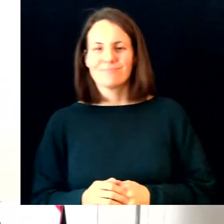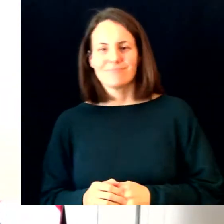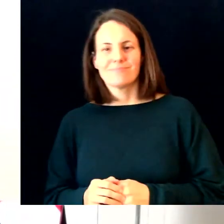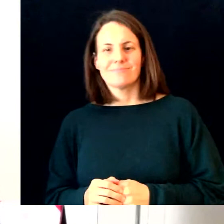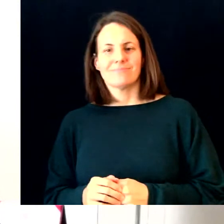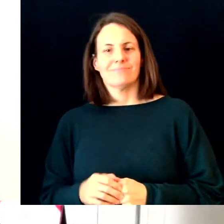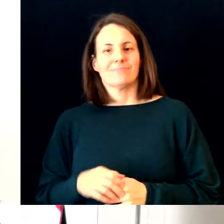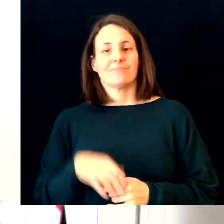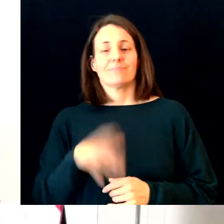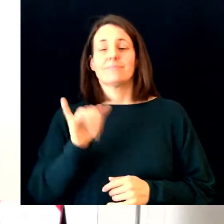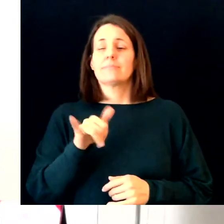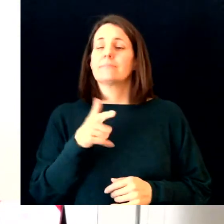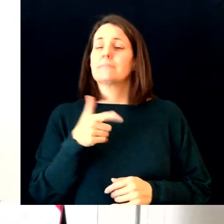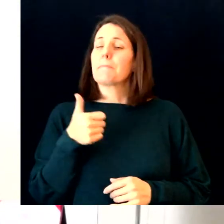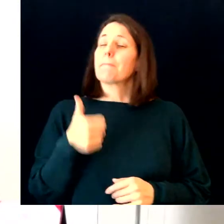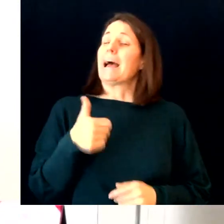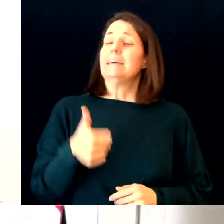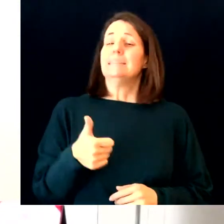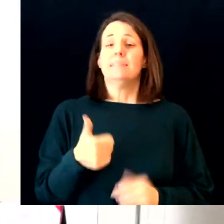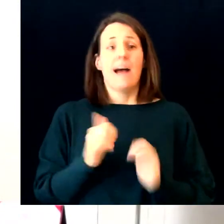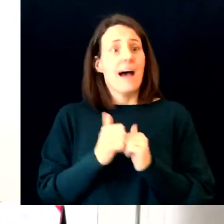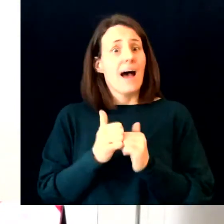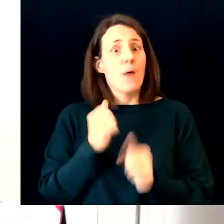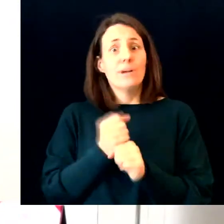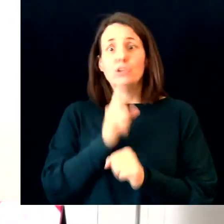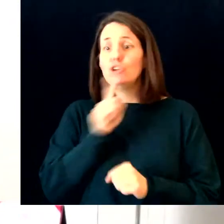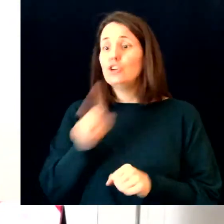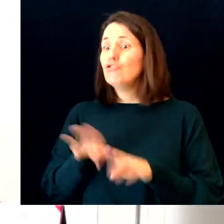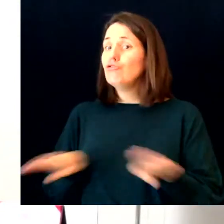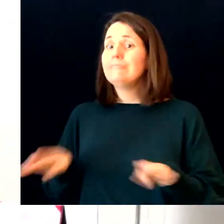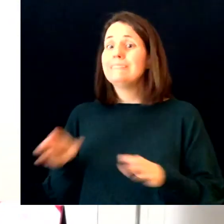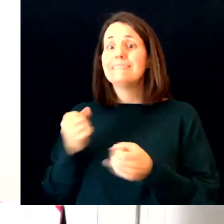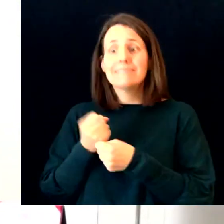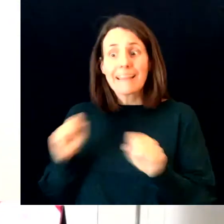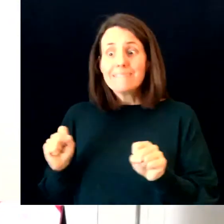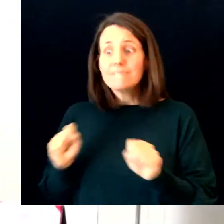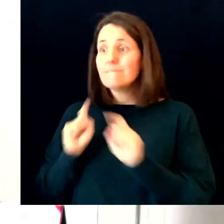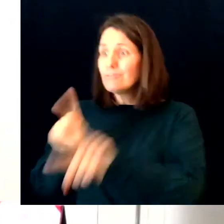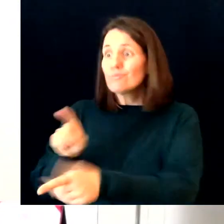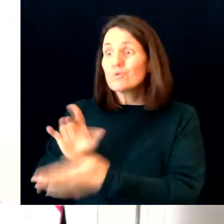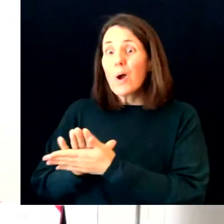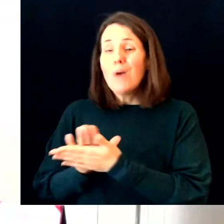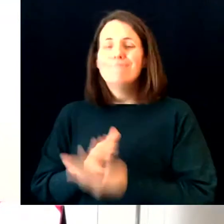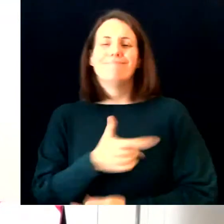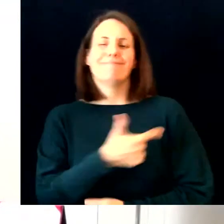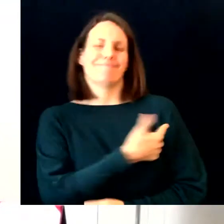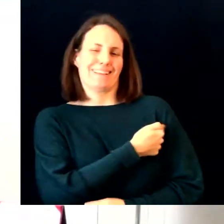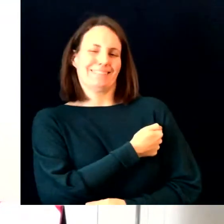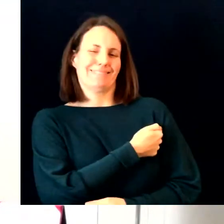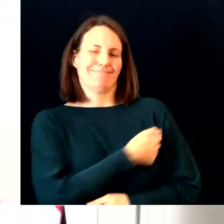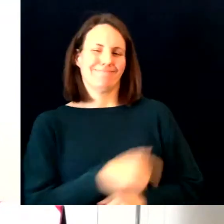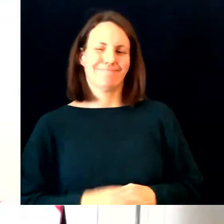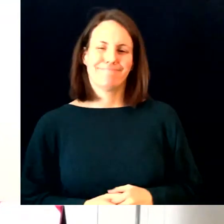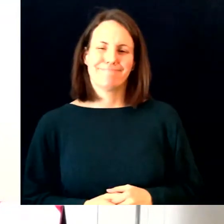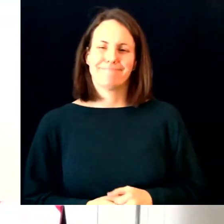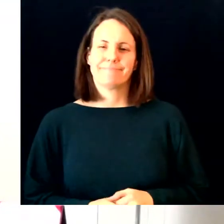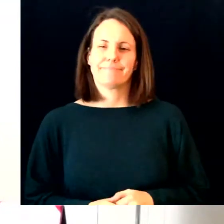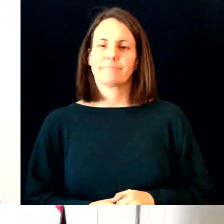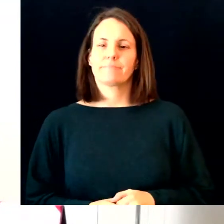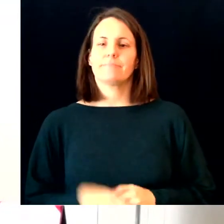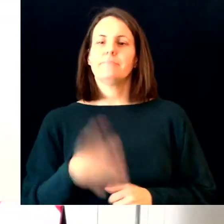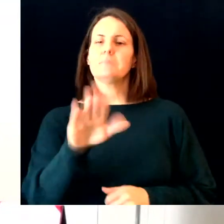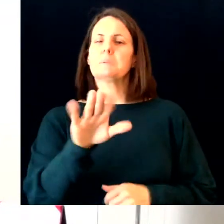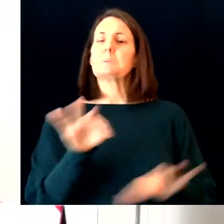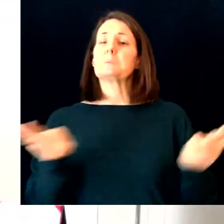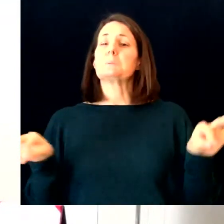can overcome this pandemic together. And finally, I want to speak from my heart to talk about the mental health impacts that